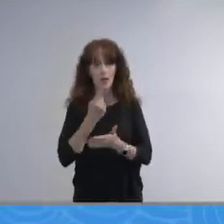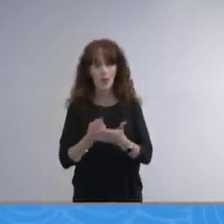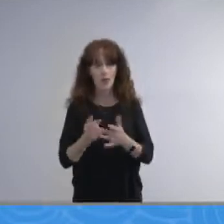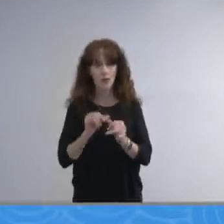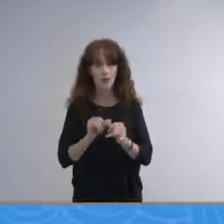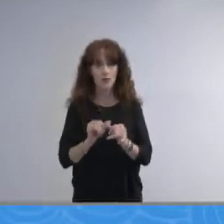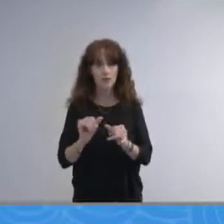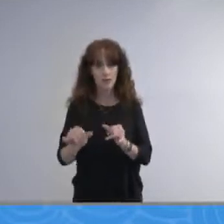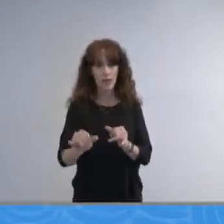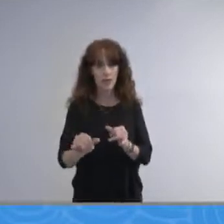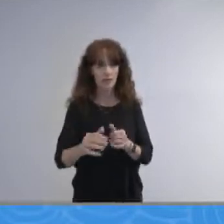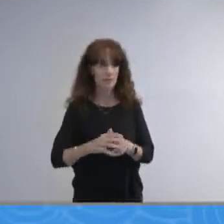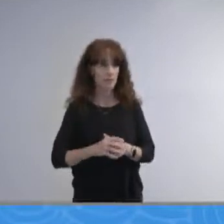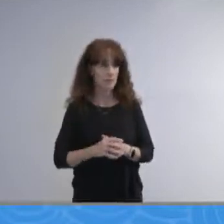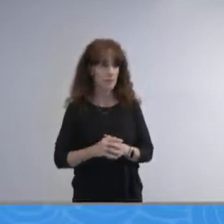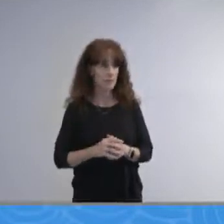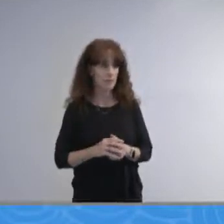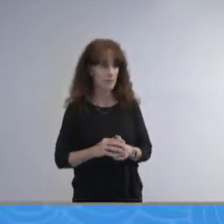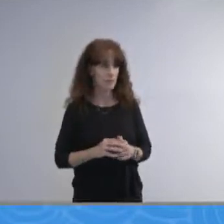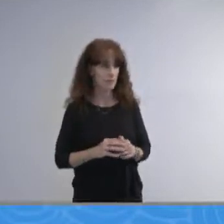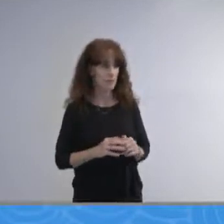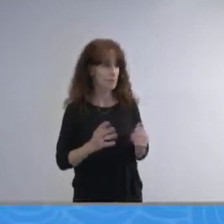will still be in place.